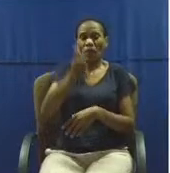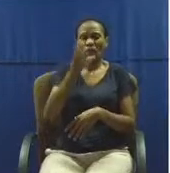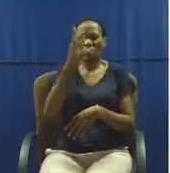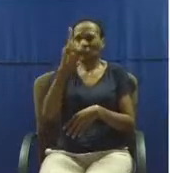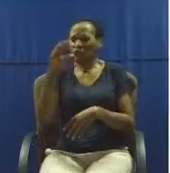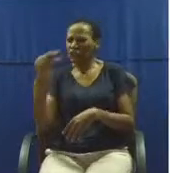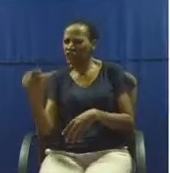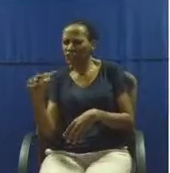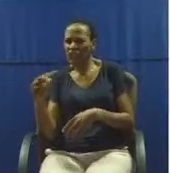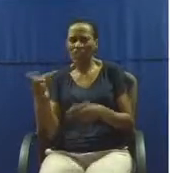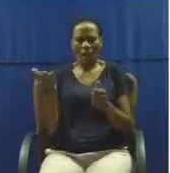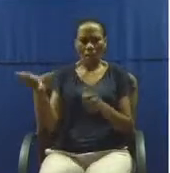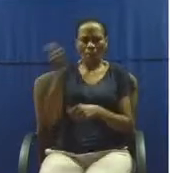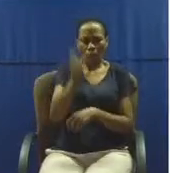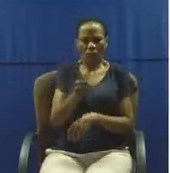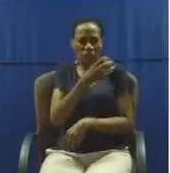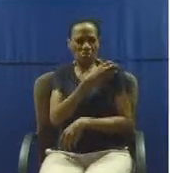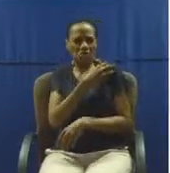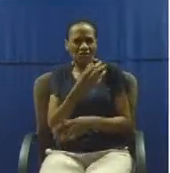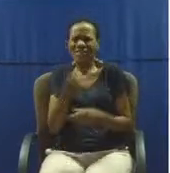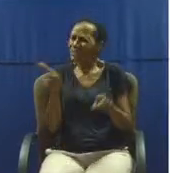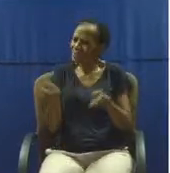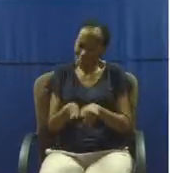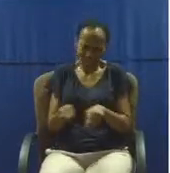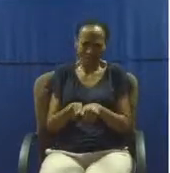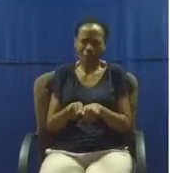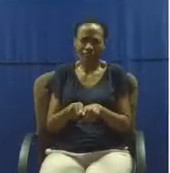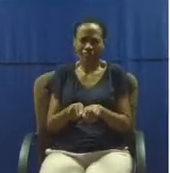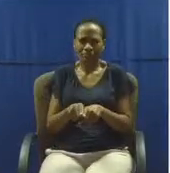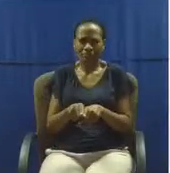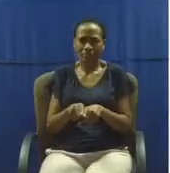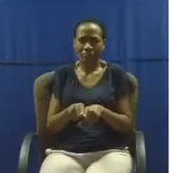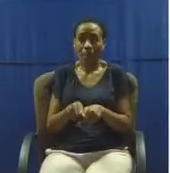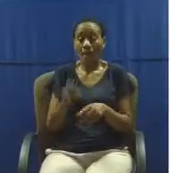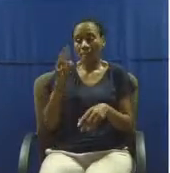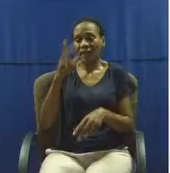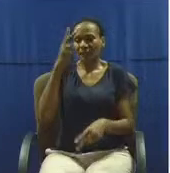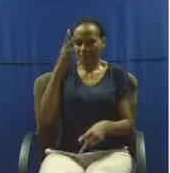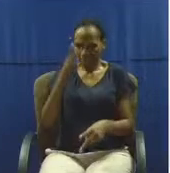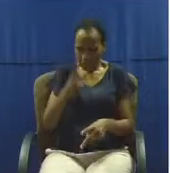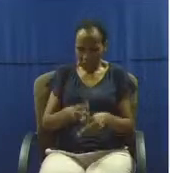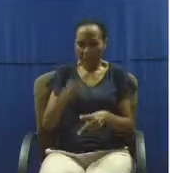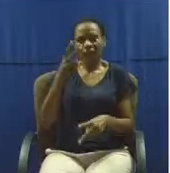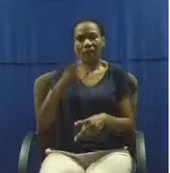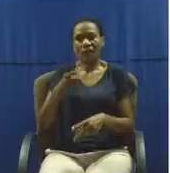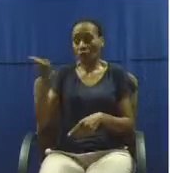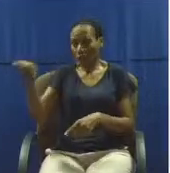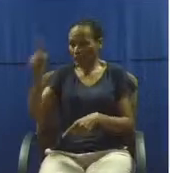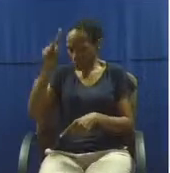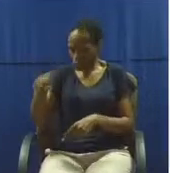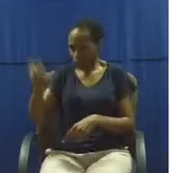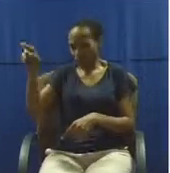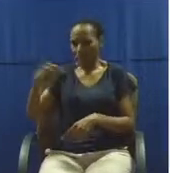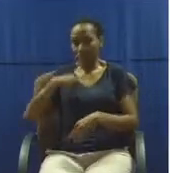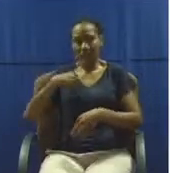ministers, and what have you. And in the end, you are absolutely right. I took an oath